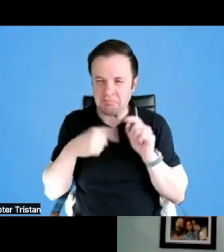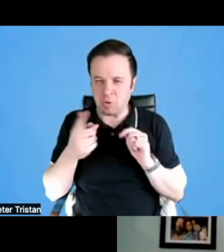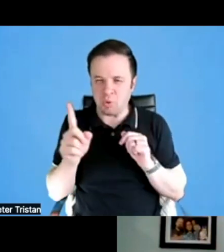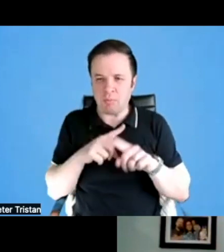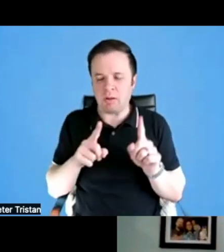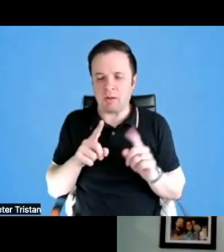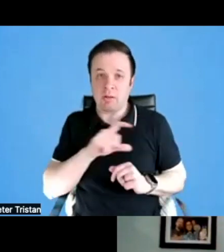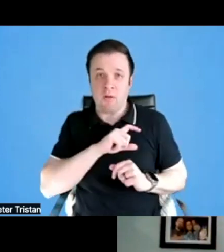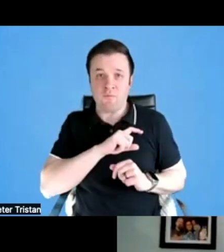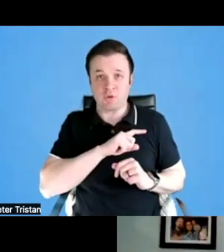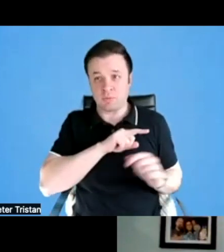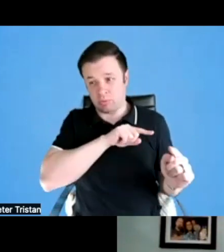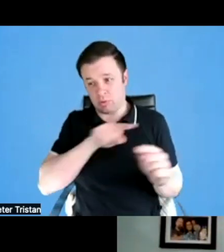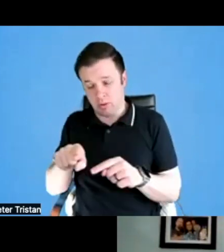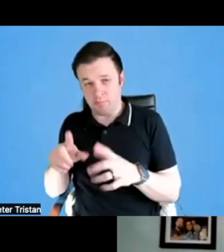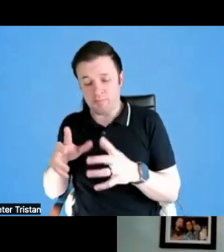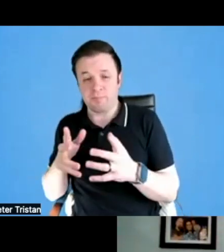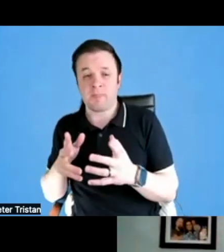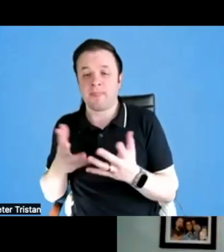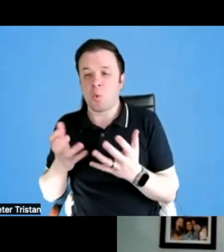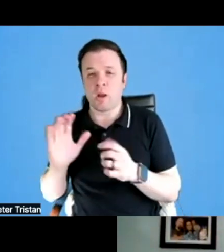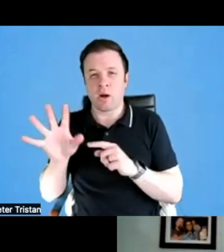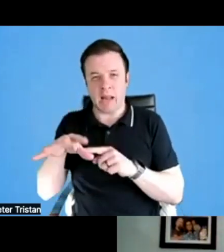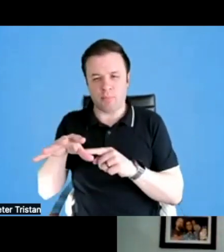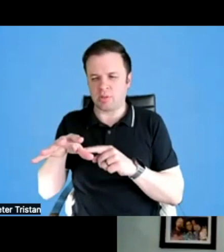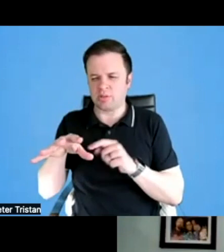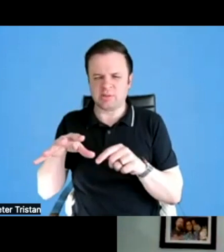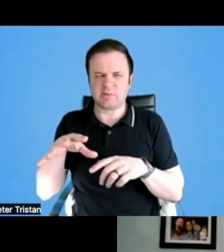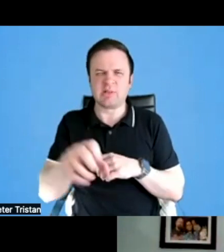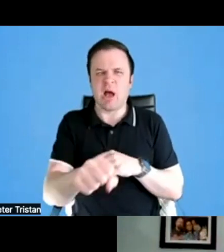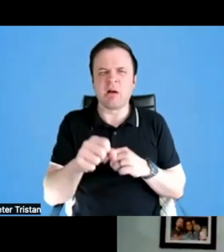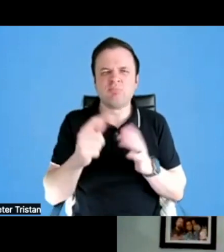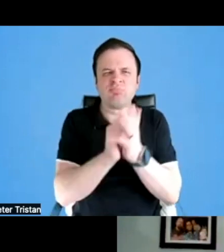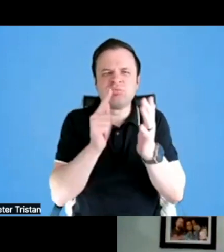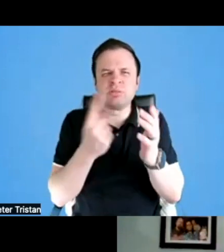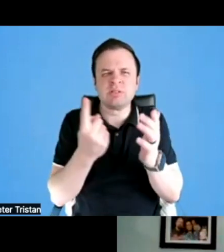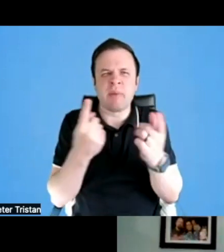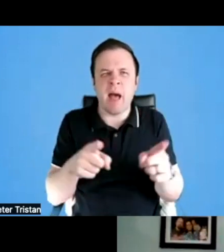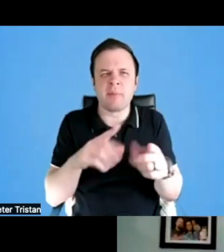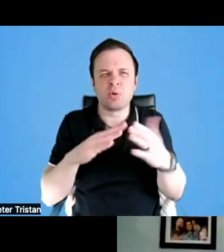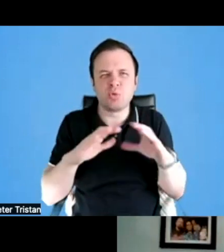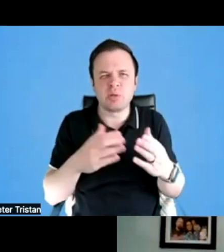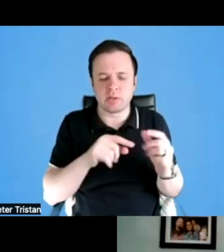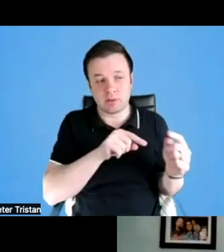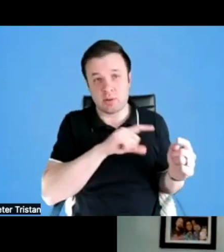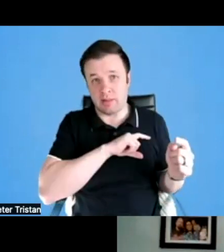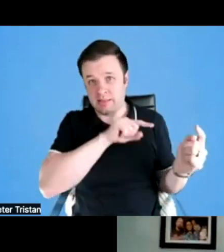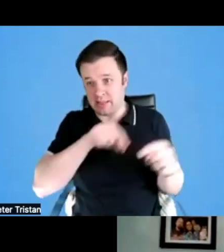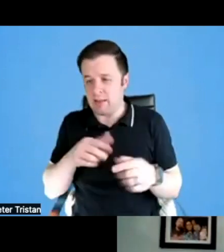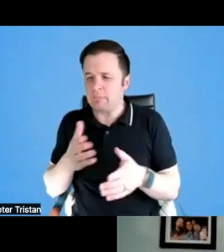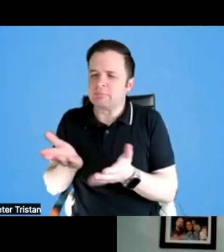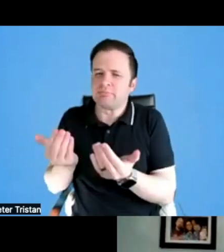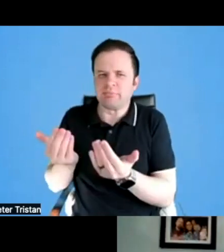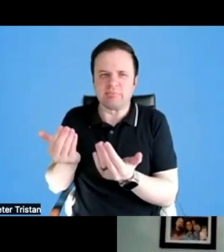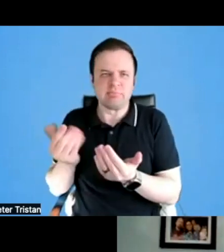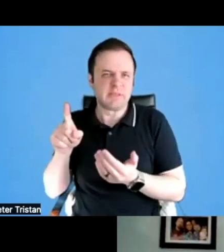that stopped by that wanted our cameras had caught a crime that had happened in the community, and they stopped by to ask for it. And our policy at